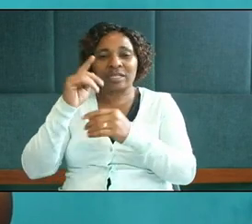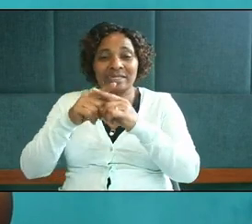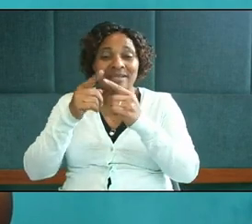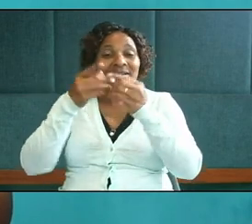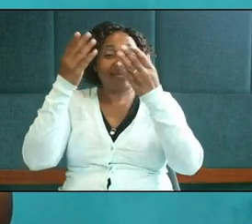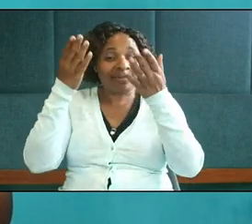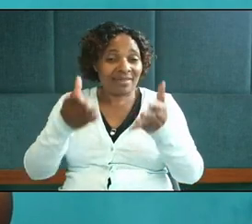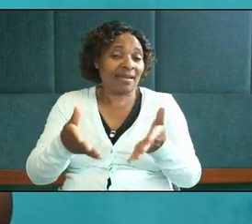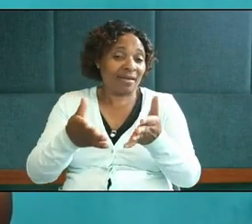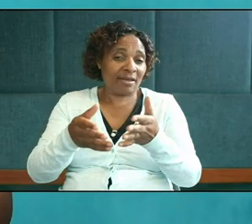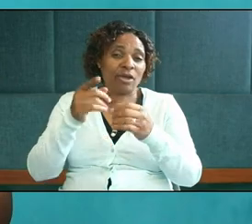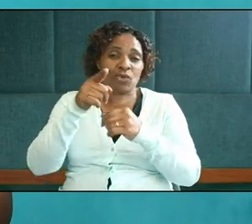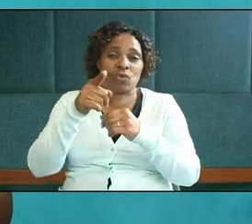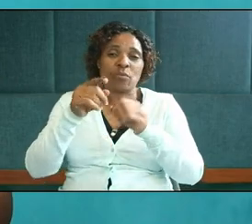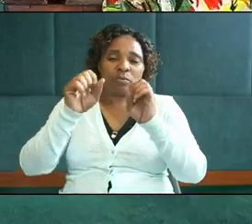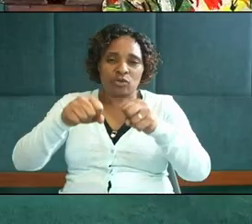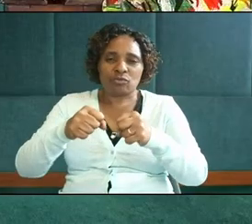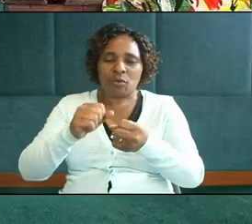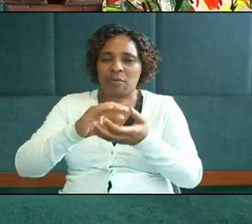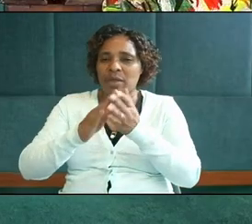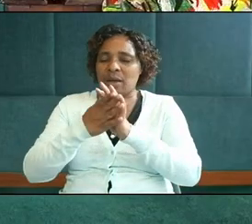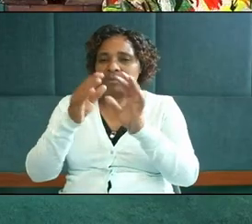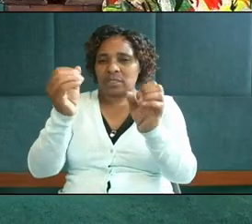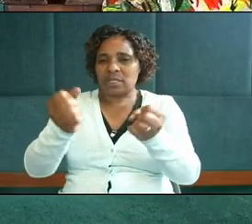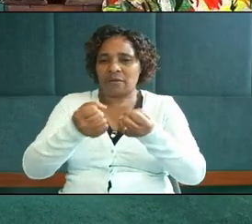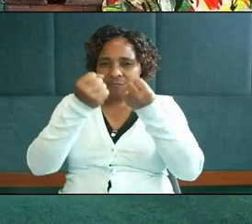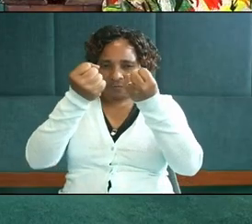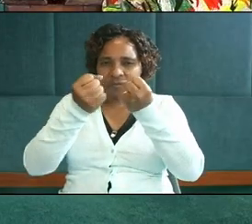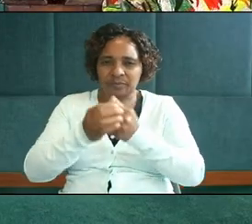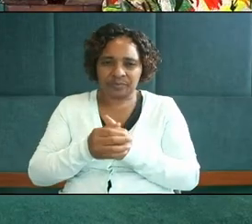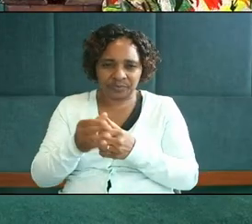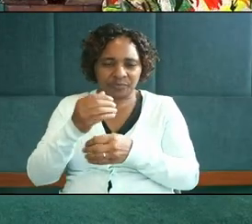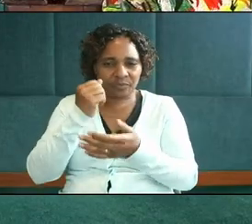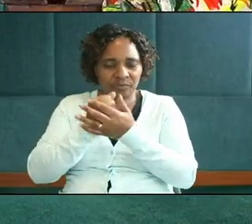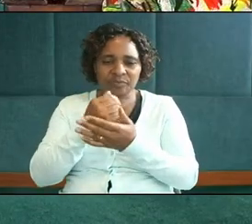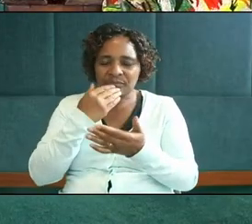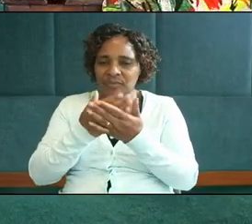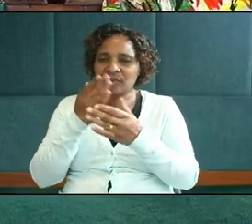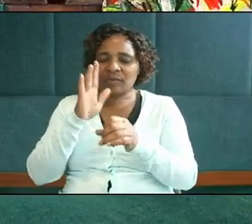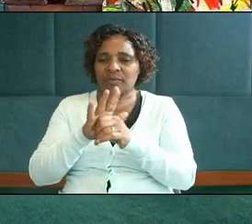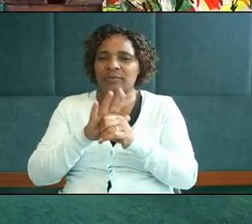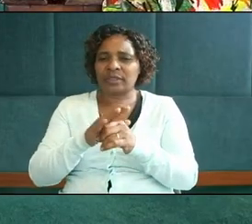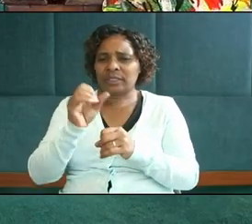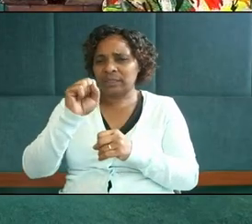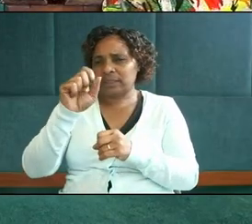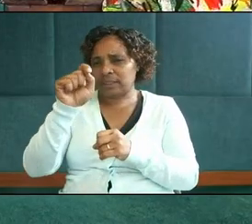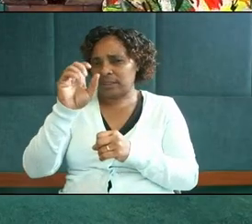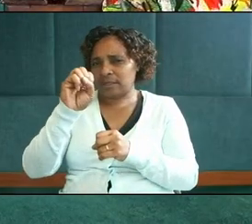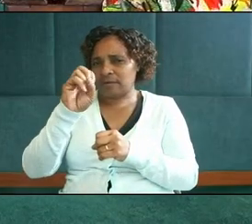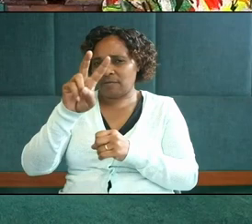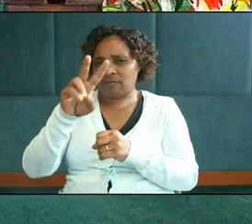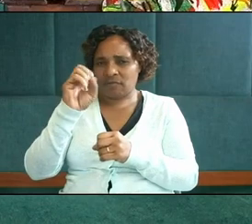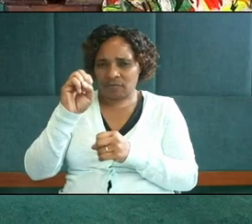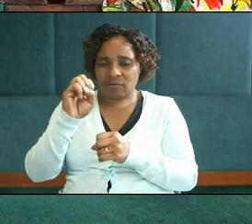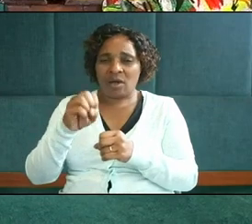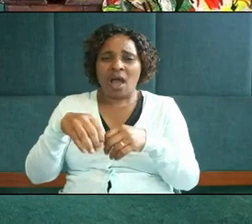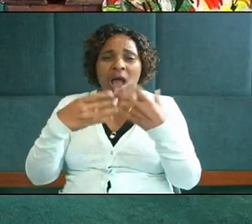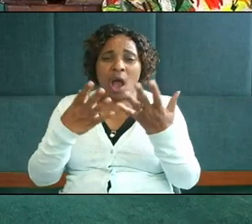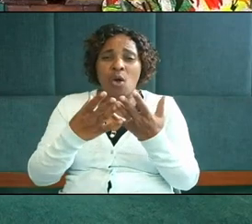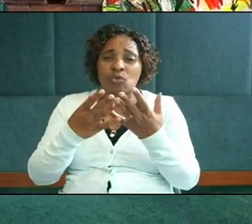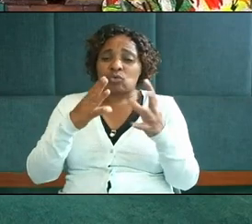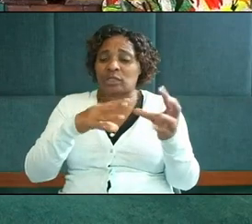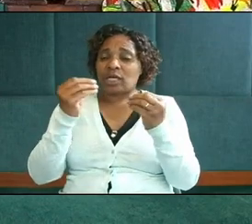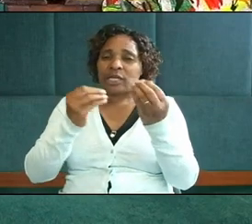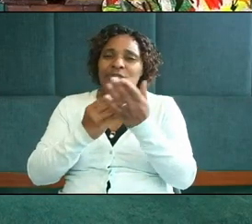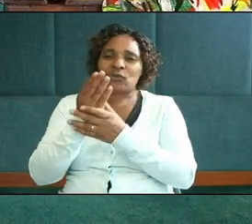and there, you will be saved. Amen. Amen. Thank you so much for that. Steve, how about you take us through what Sister Ellen G.